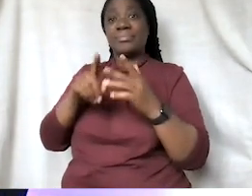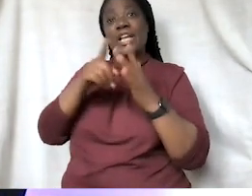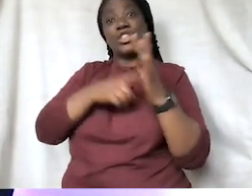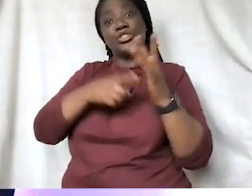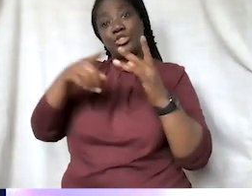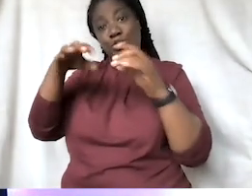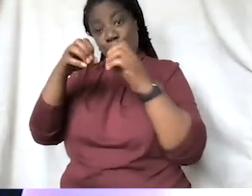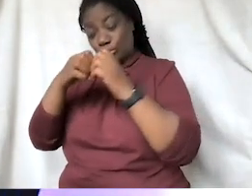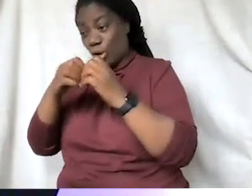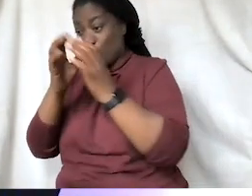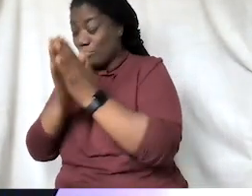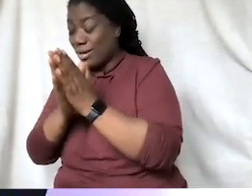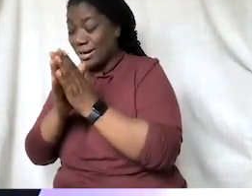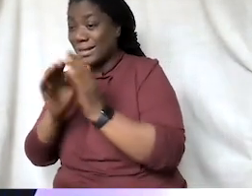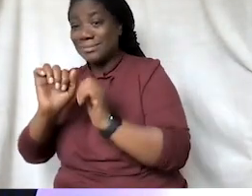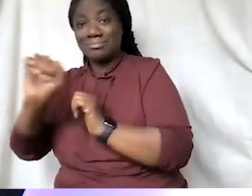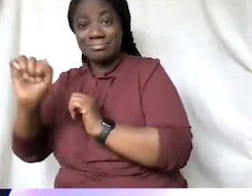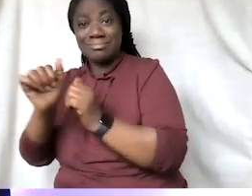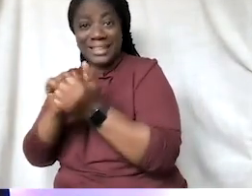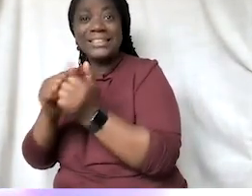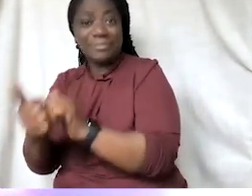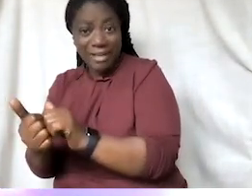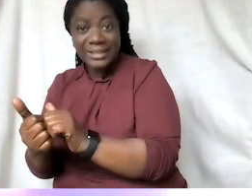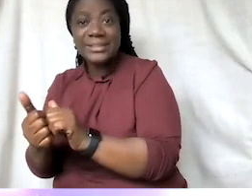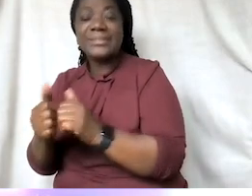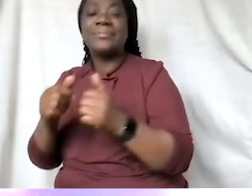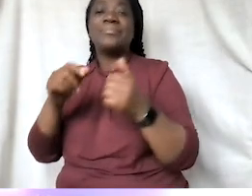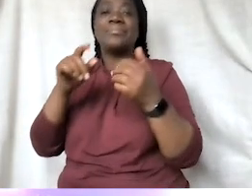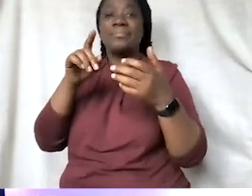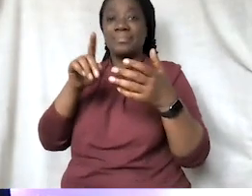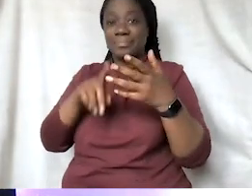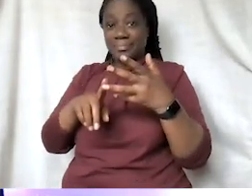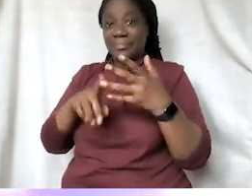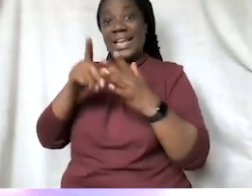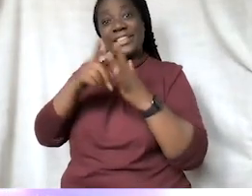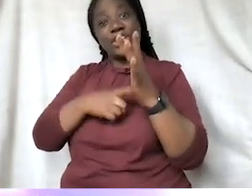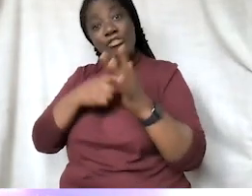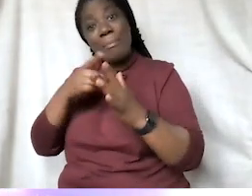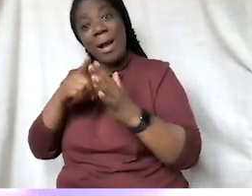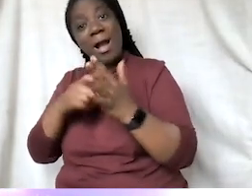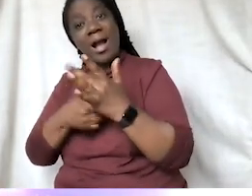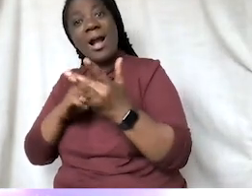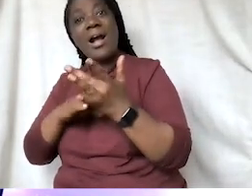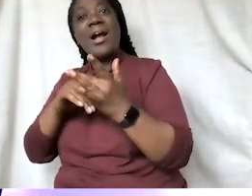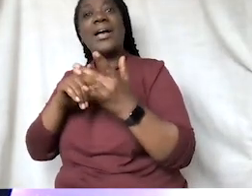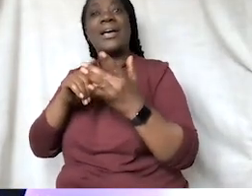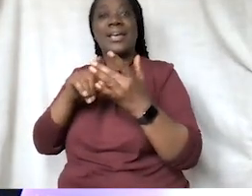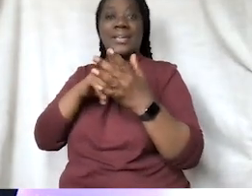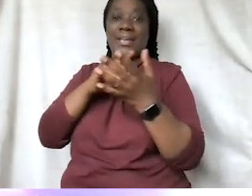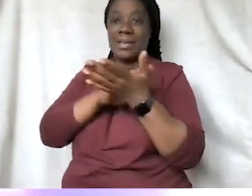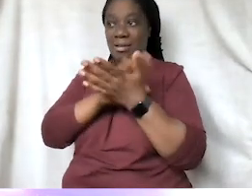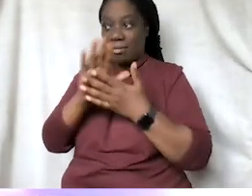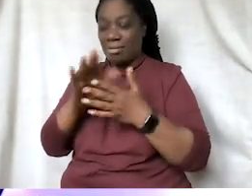Job prayed for his friends in Job 42, verse 10. Jeremiah prayed